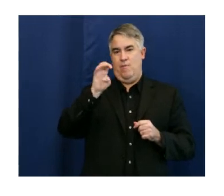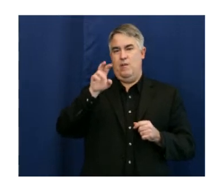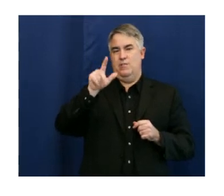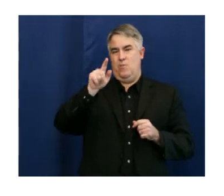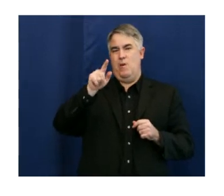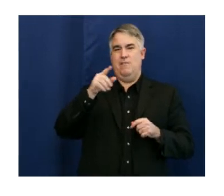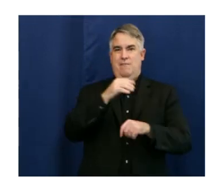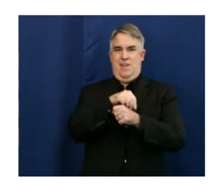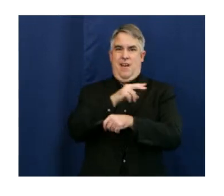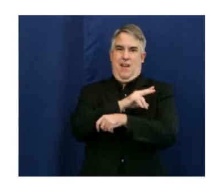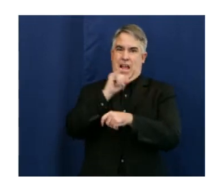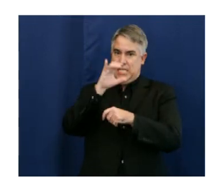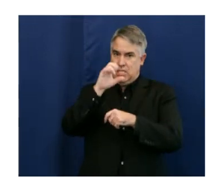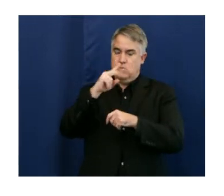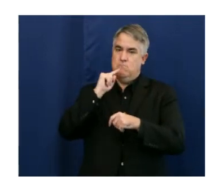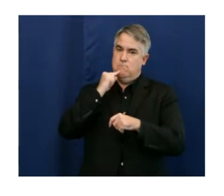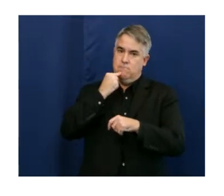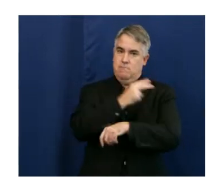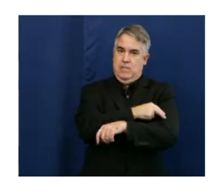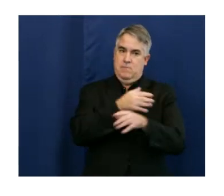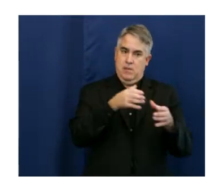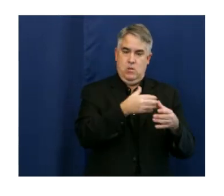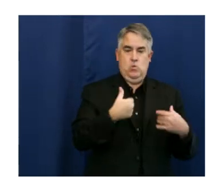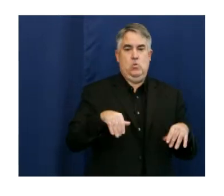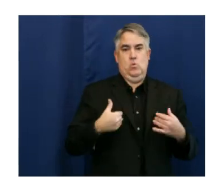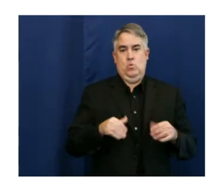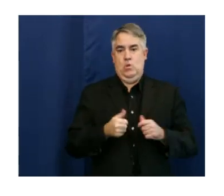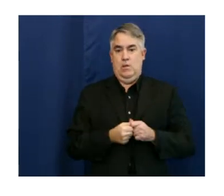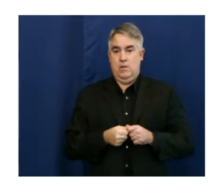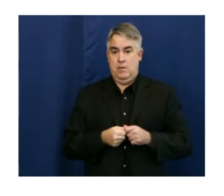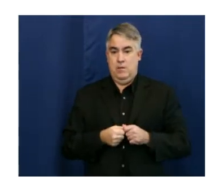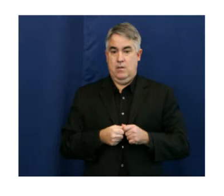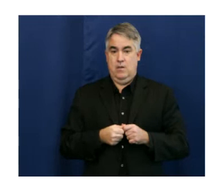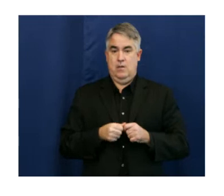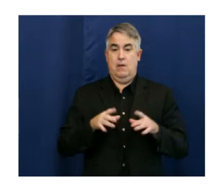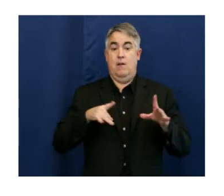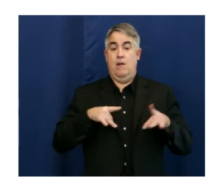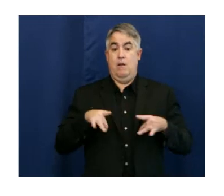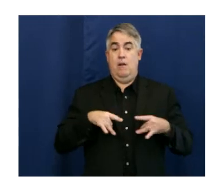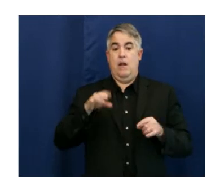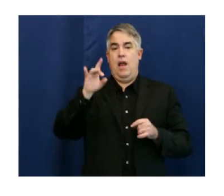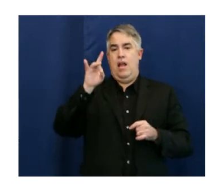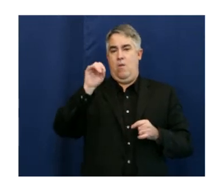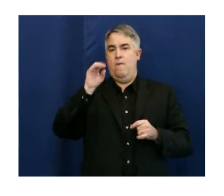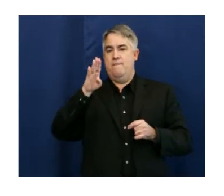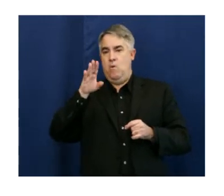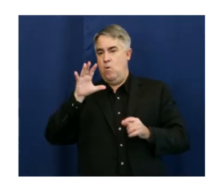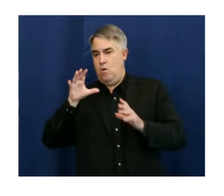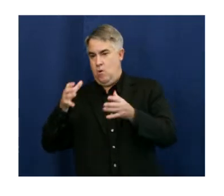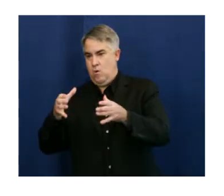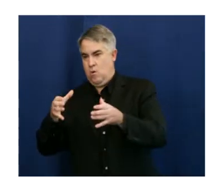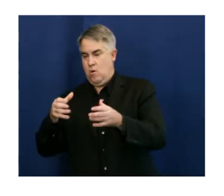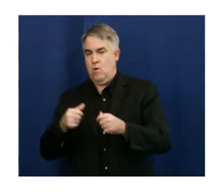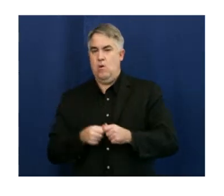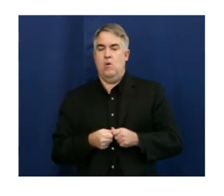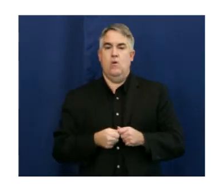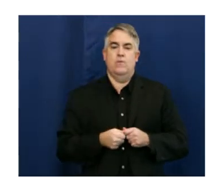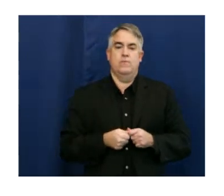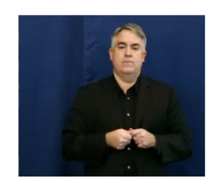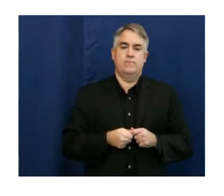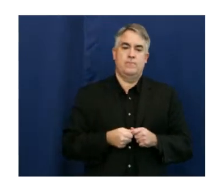1,804 total COVID-related hospitalizations. And again, it's modest increases, but we have not